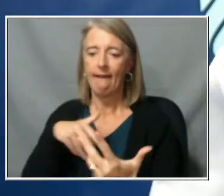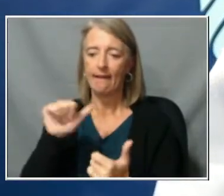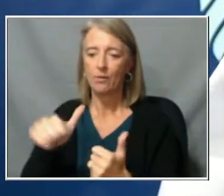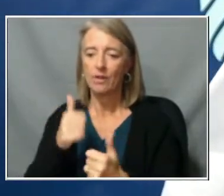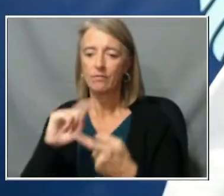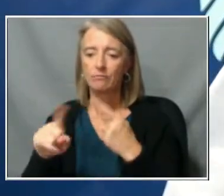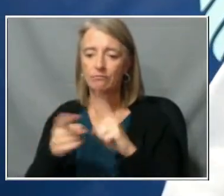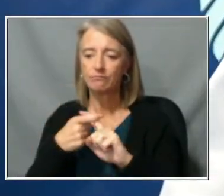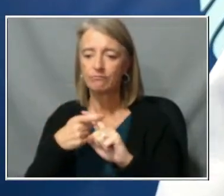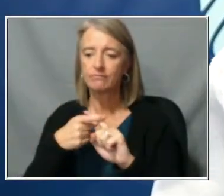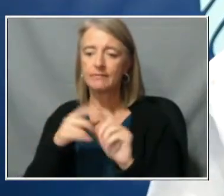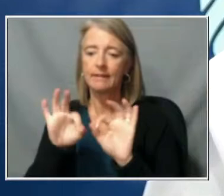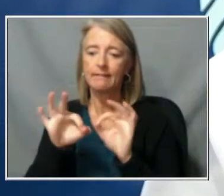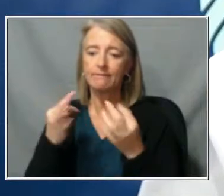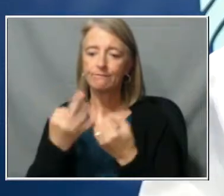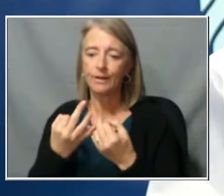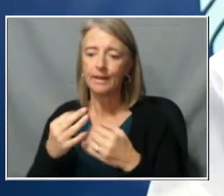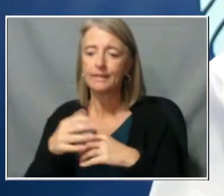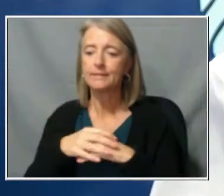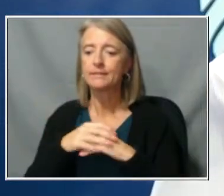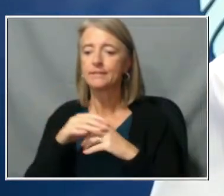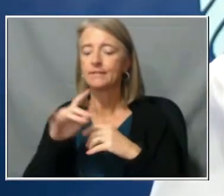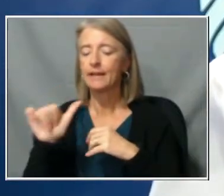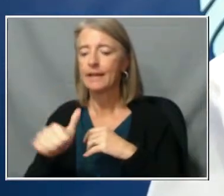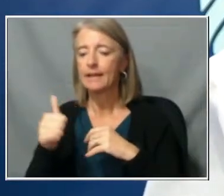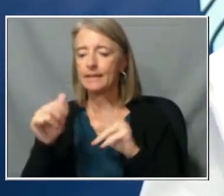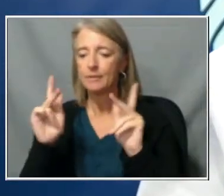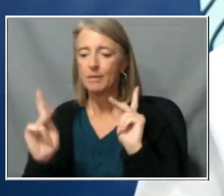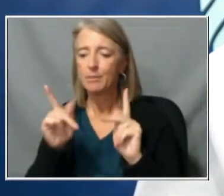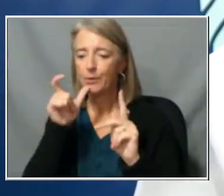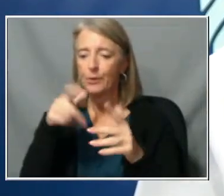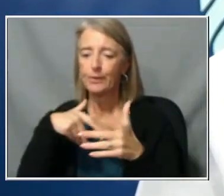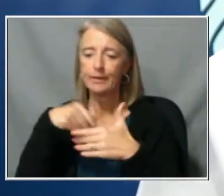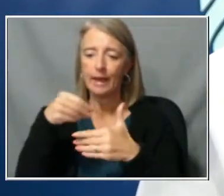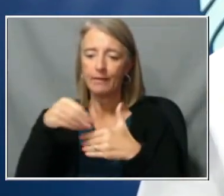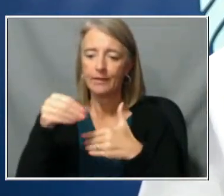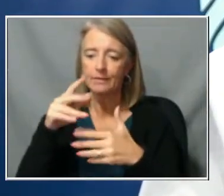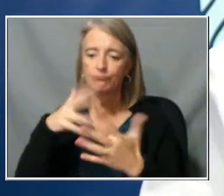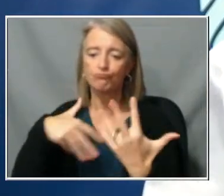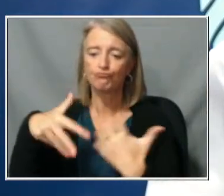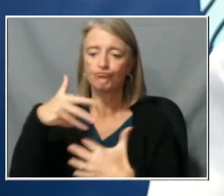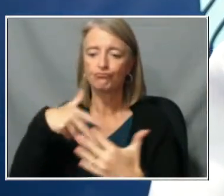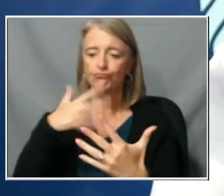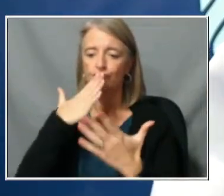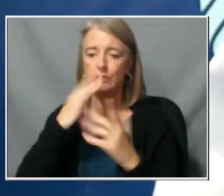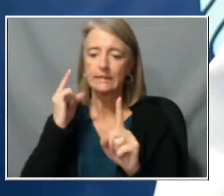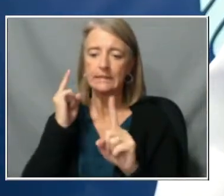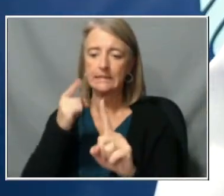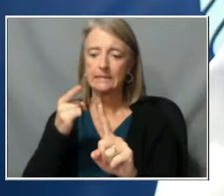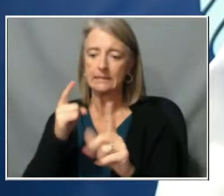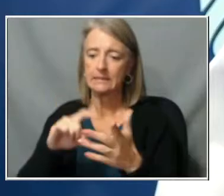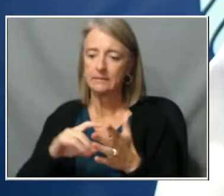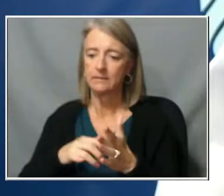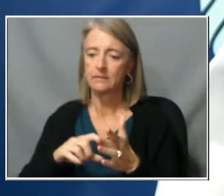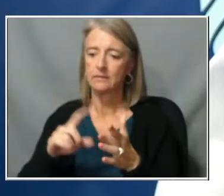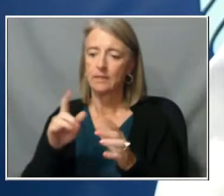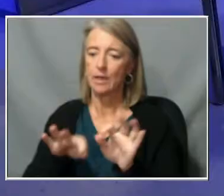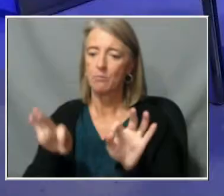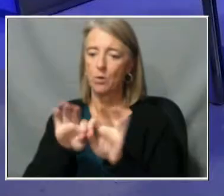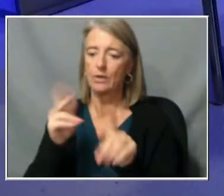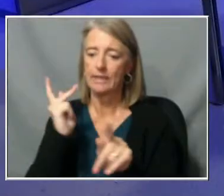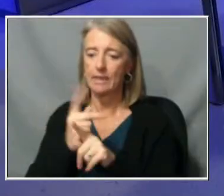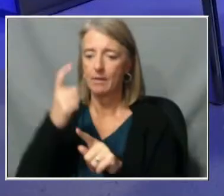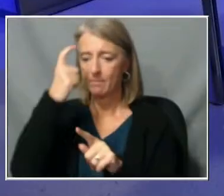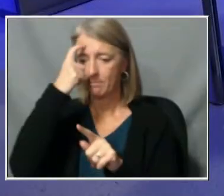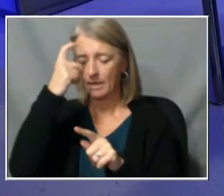whether it's family or friends or anybody that's out there, that can be really key in helping keeping the mind sharp.